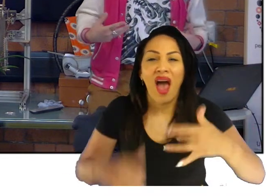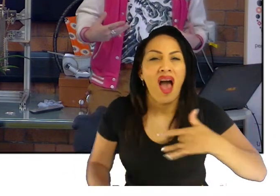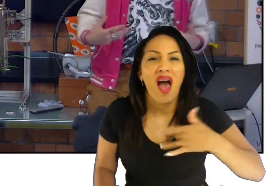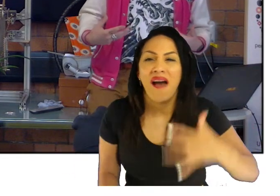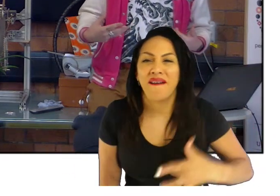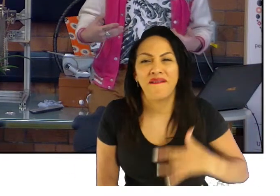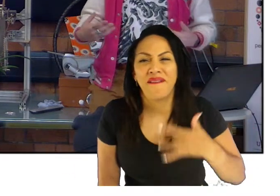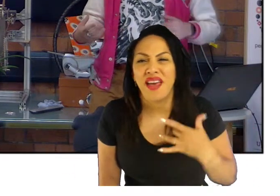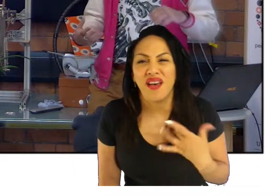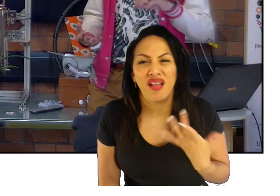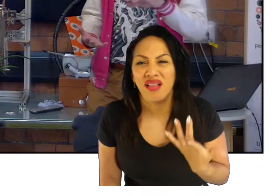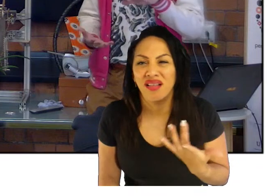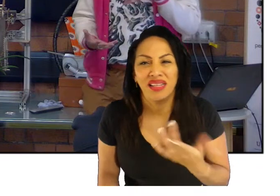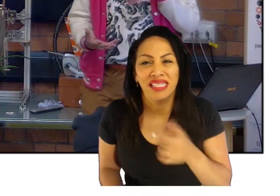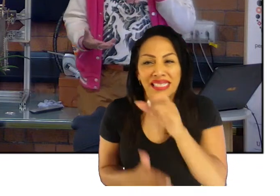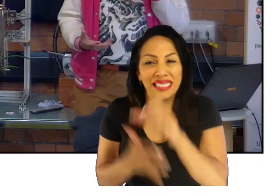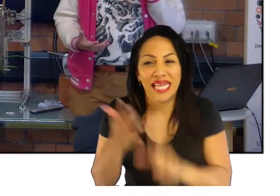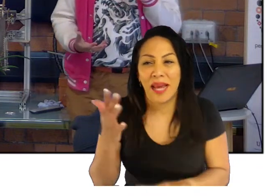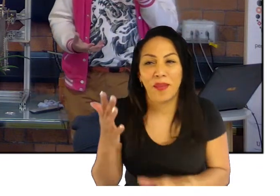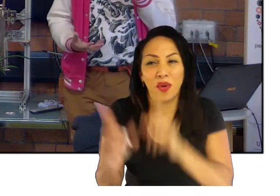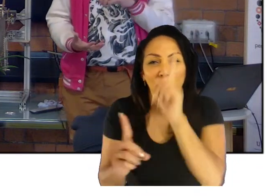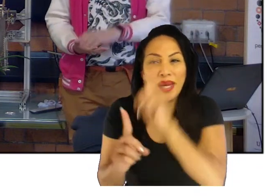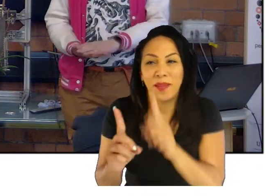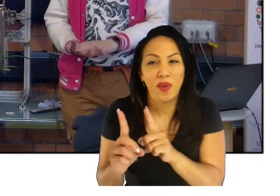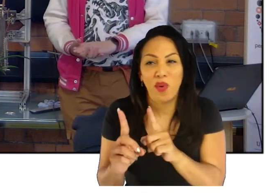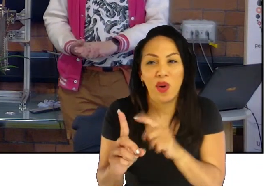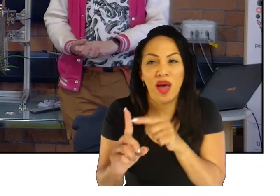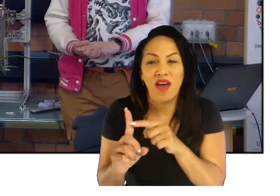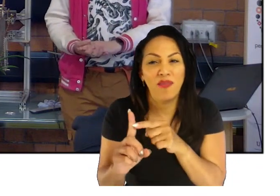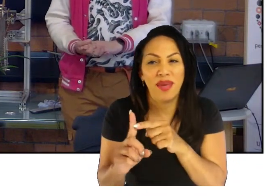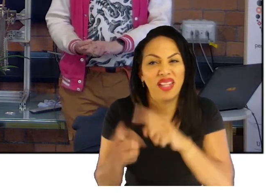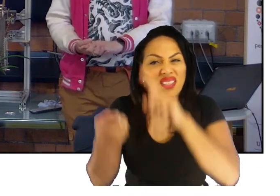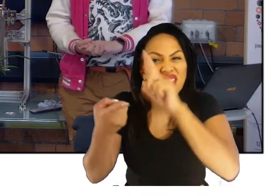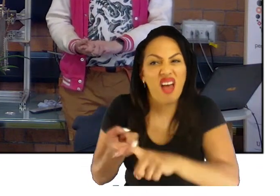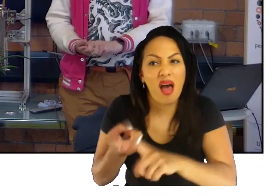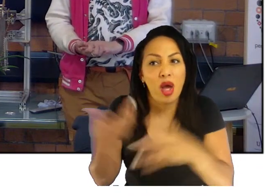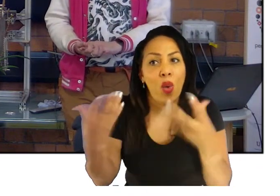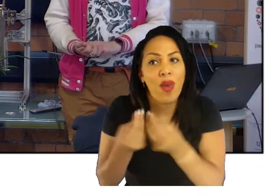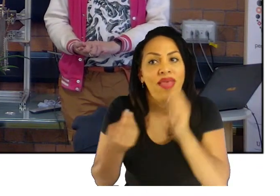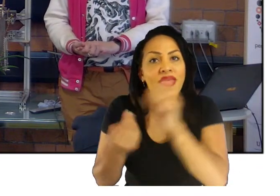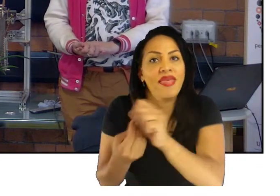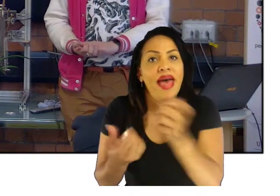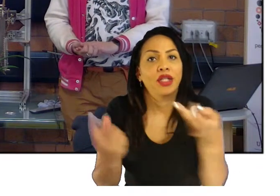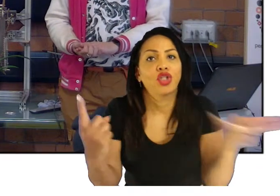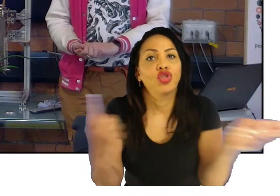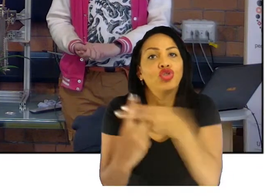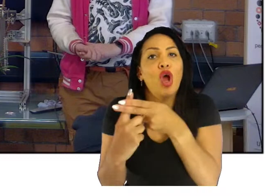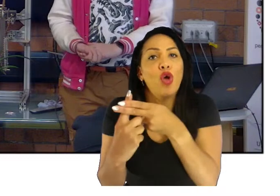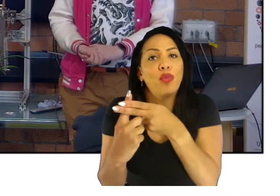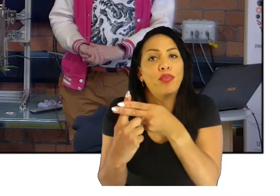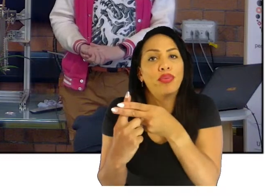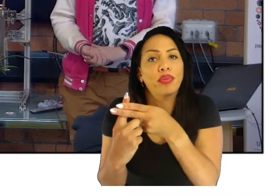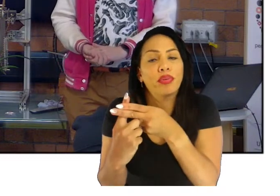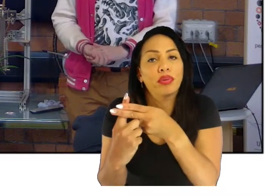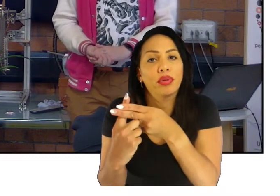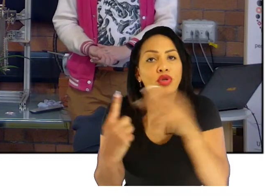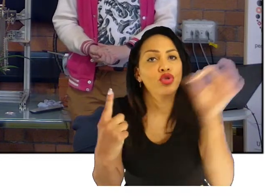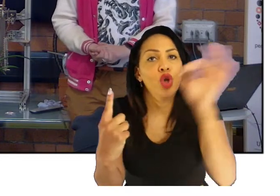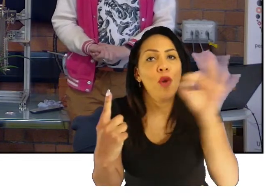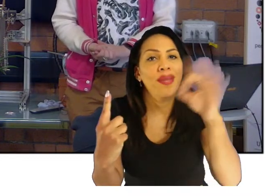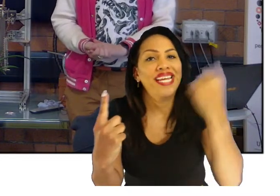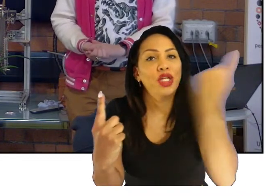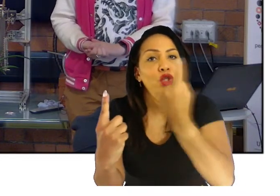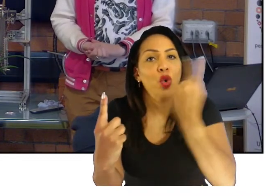to us. There's a lot there,